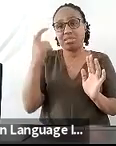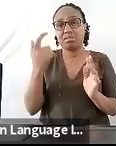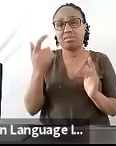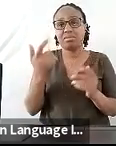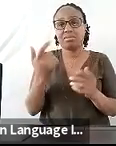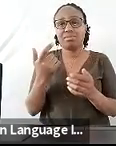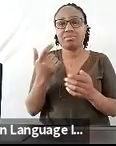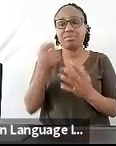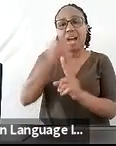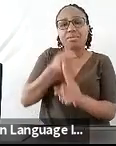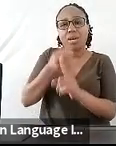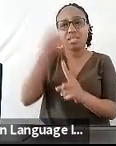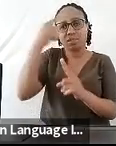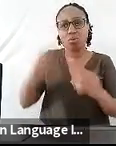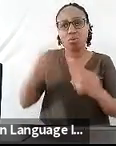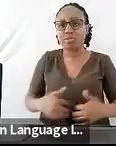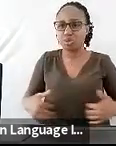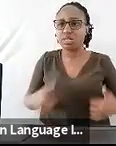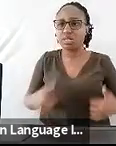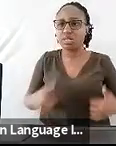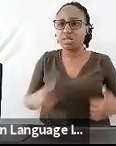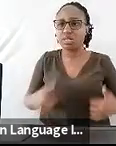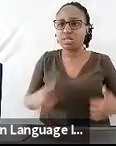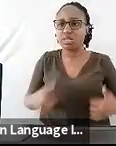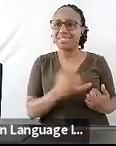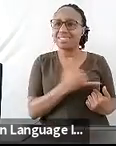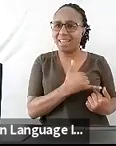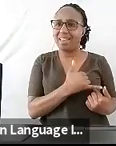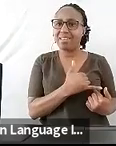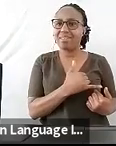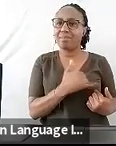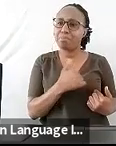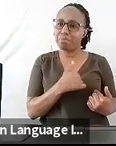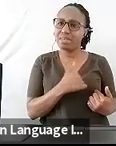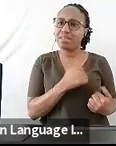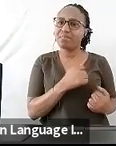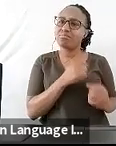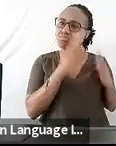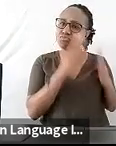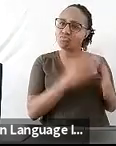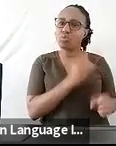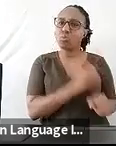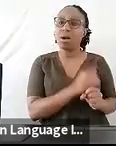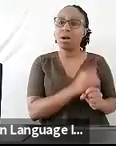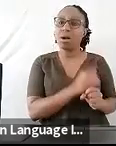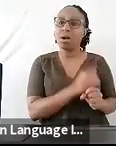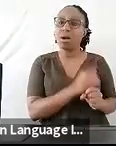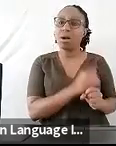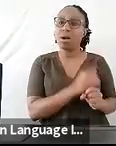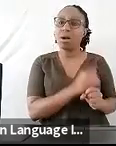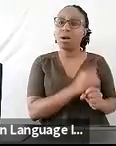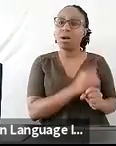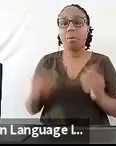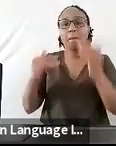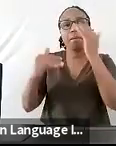I think it's something that's always going to be part of how I do the work, but it's just no longer going to be in the professional way that I